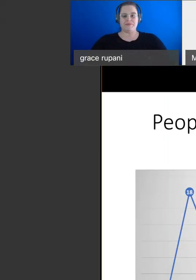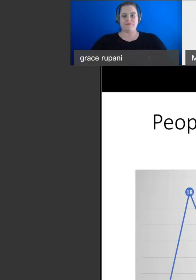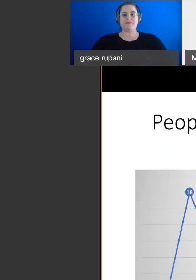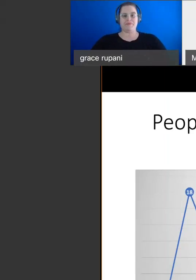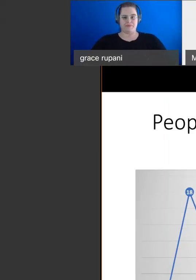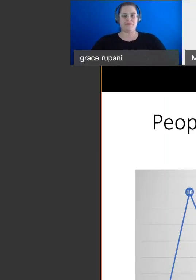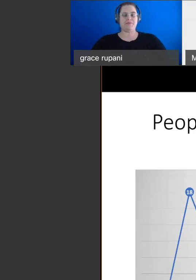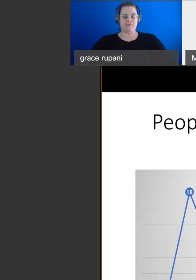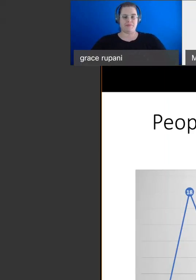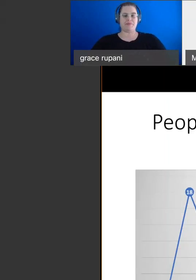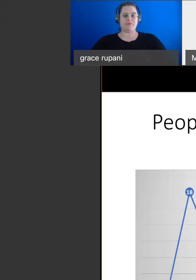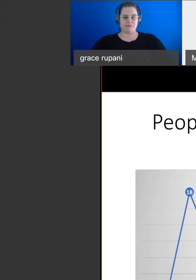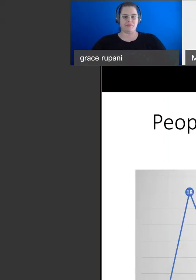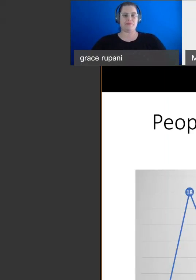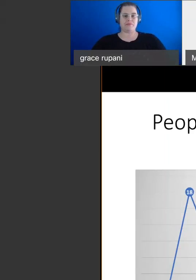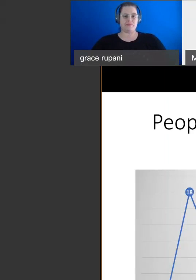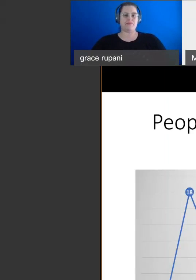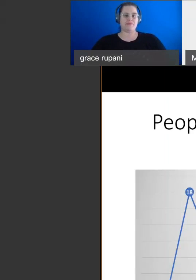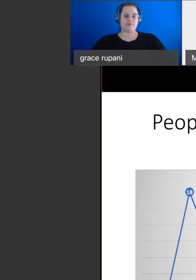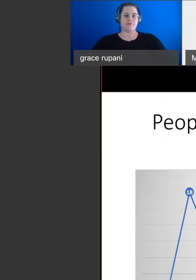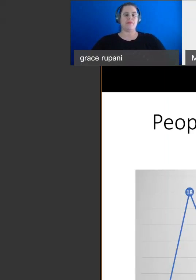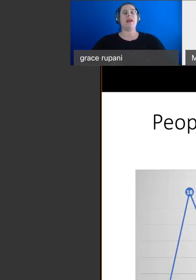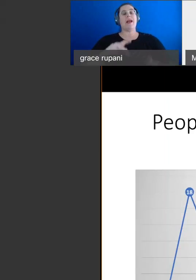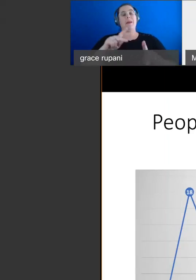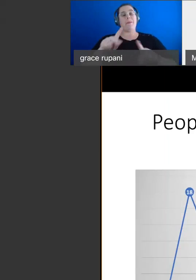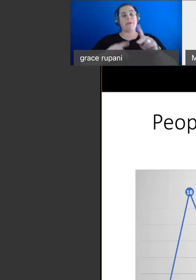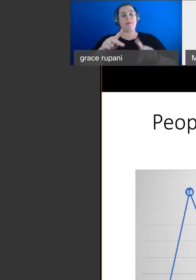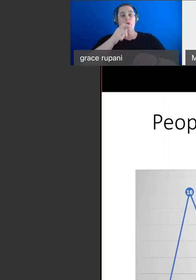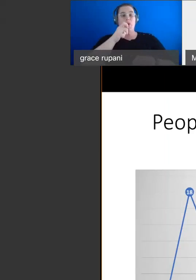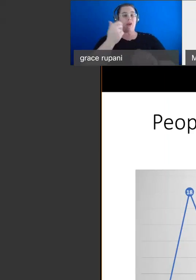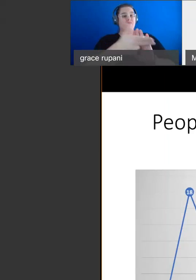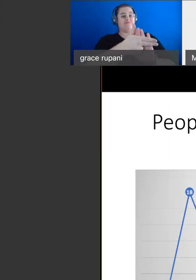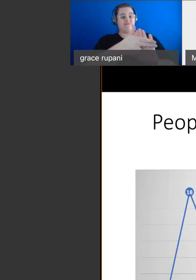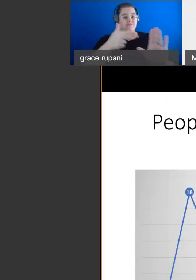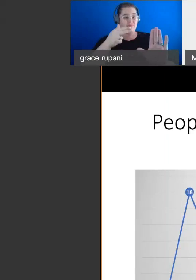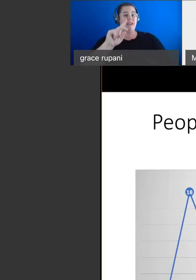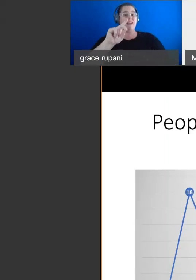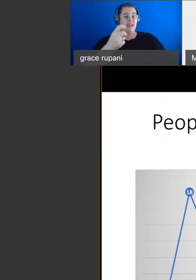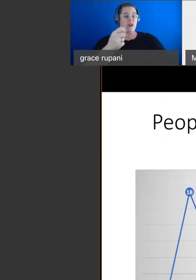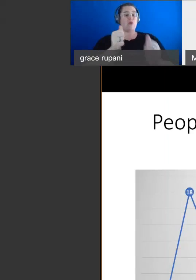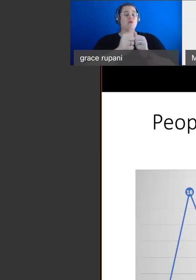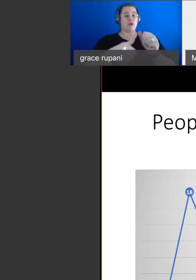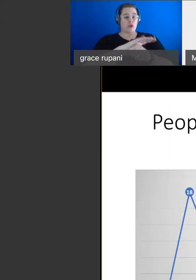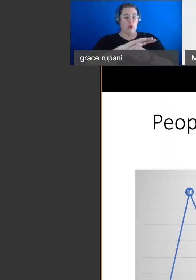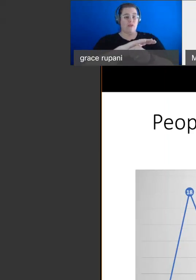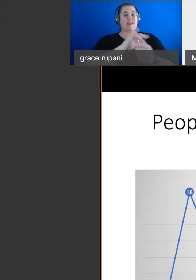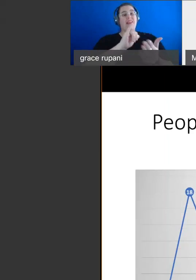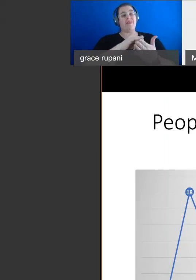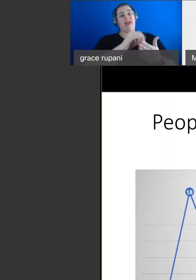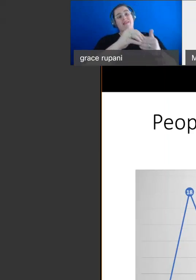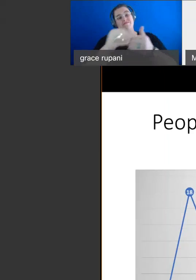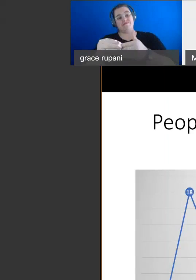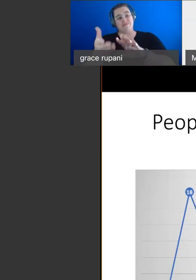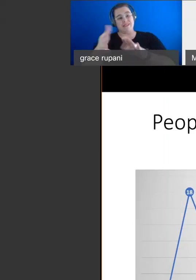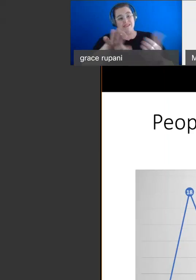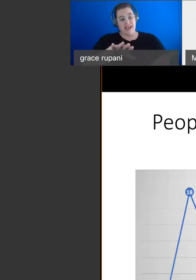People who were diagnosed with COVID who have died, to date, there have been 52, including 1